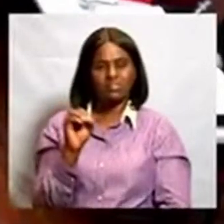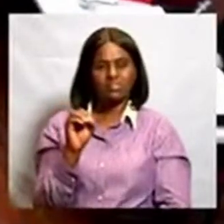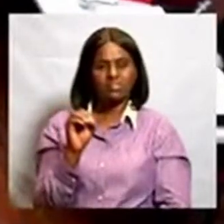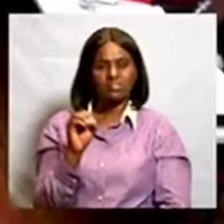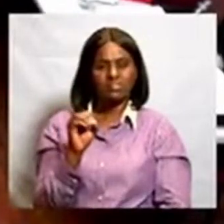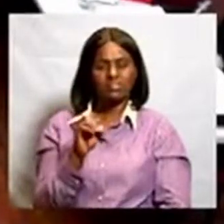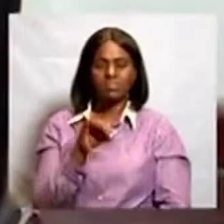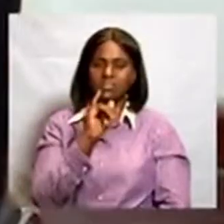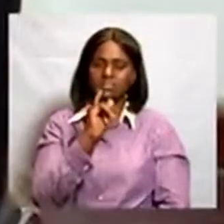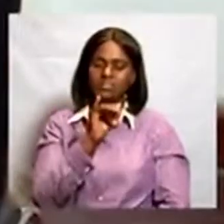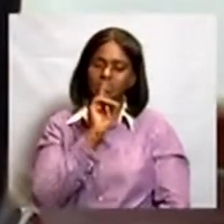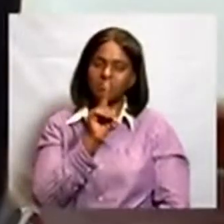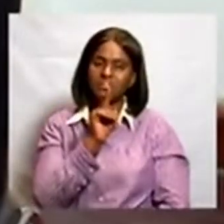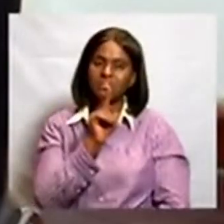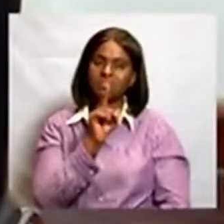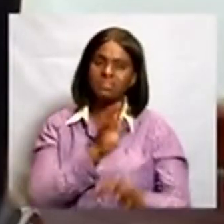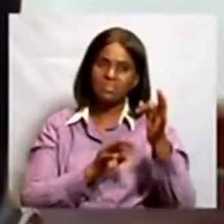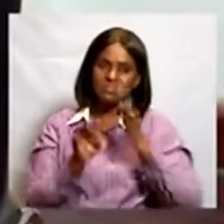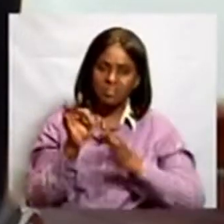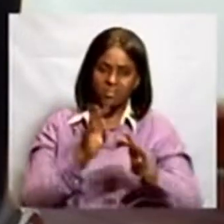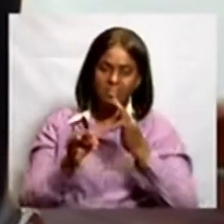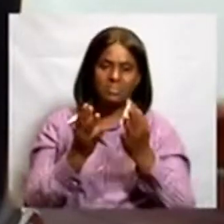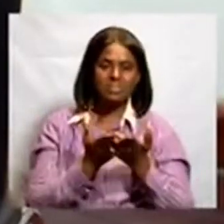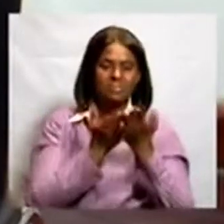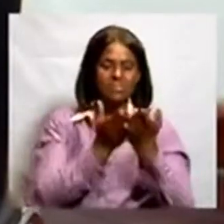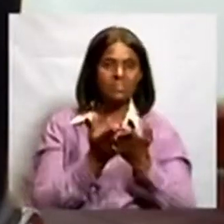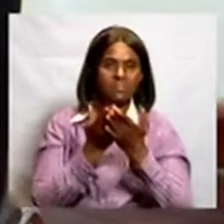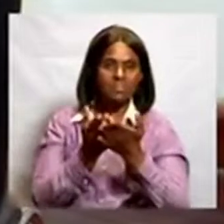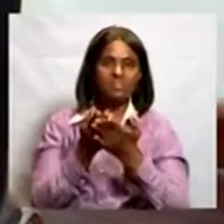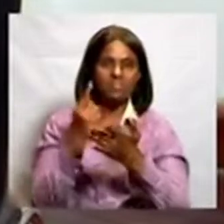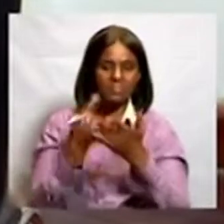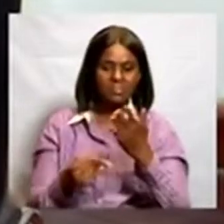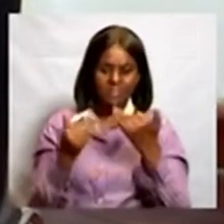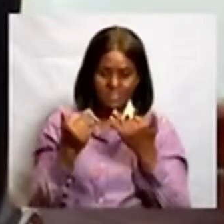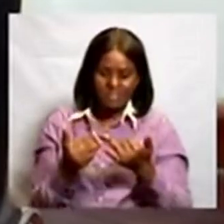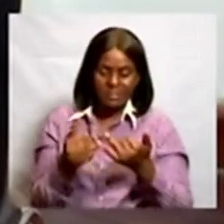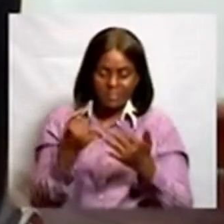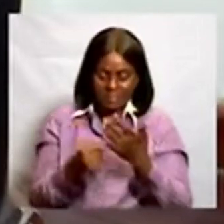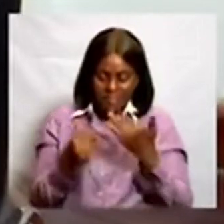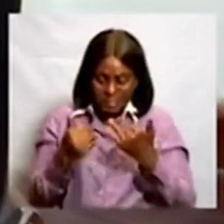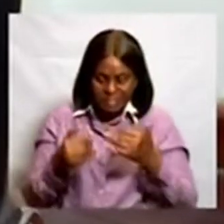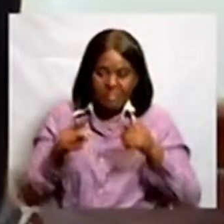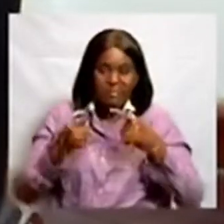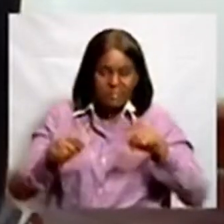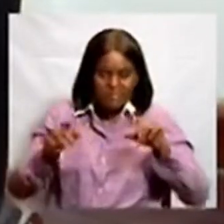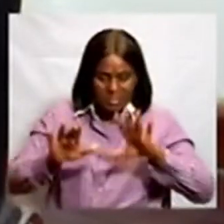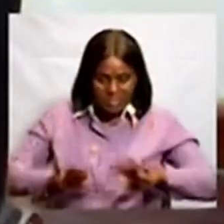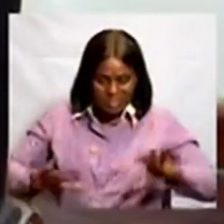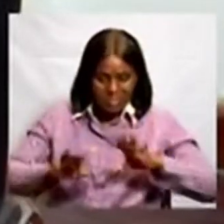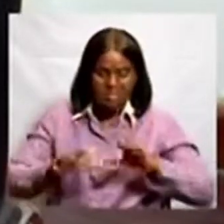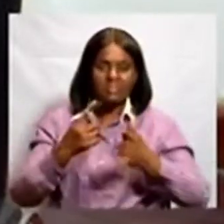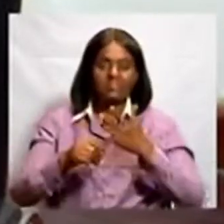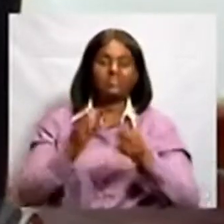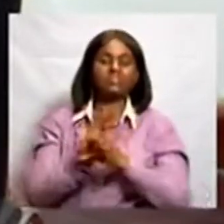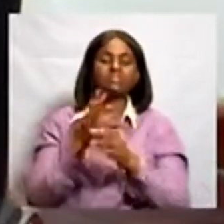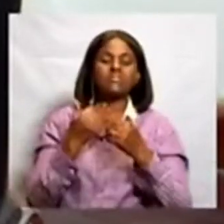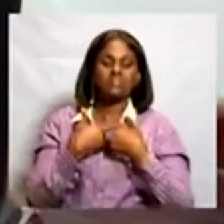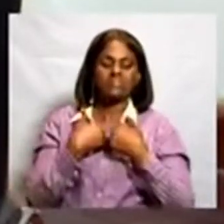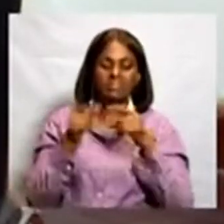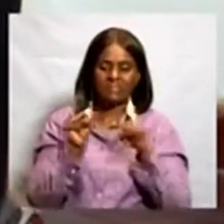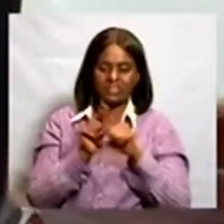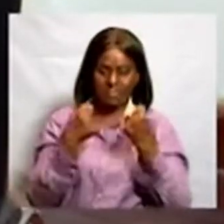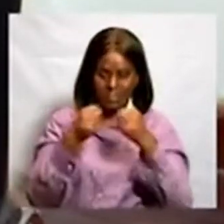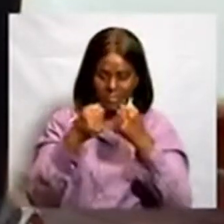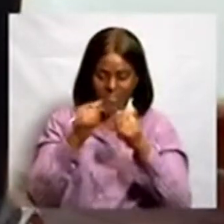what the CEO is putting on the table is what currently is available to try